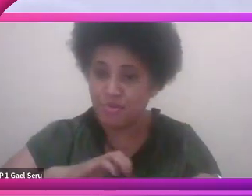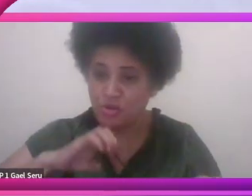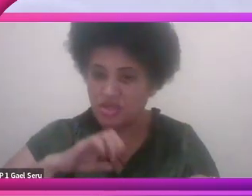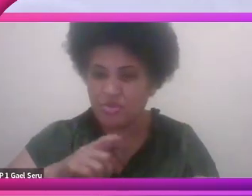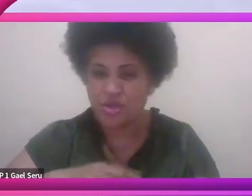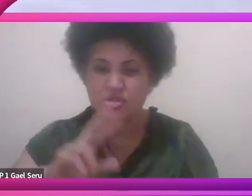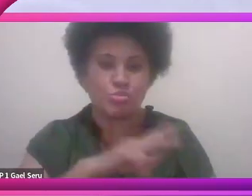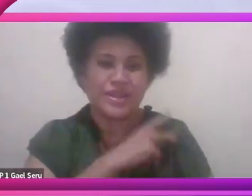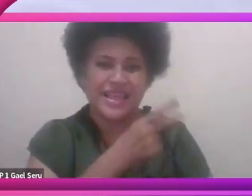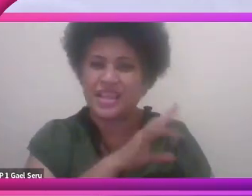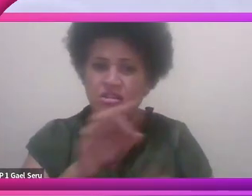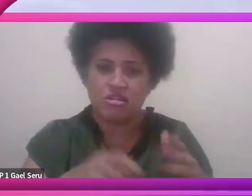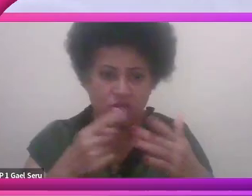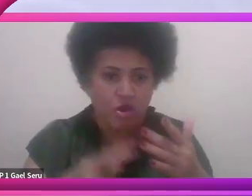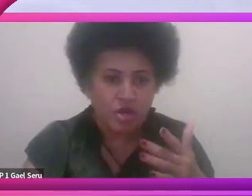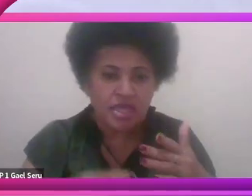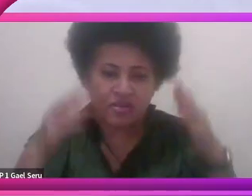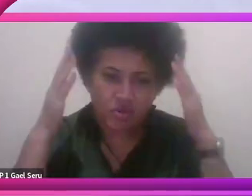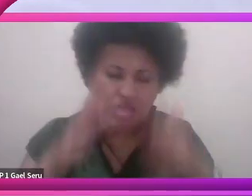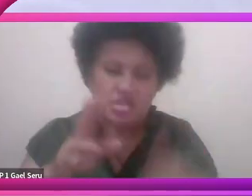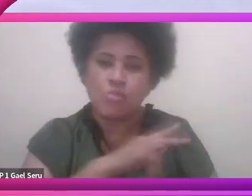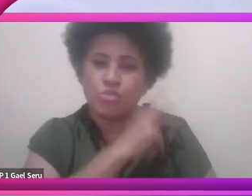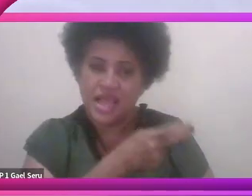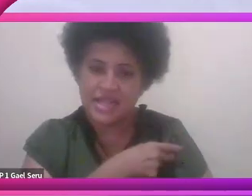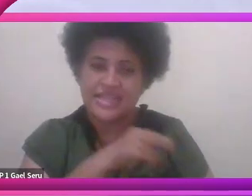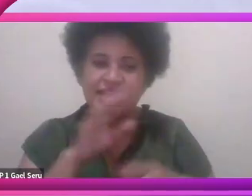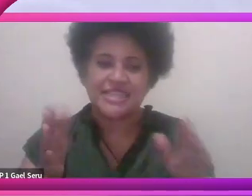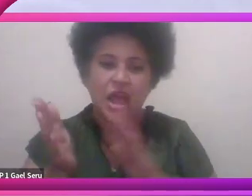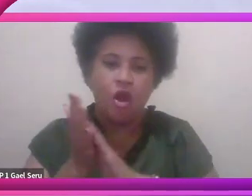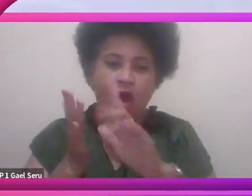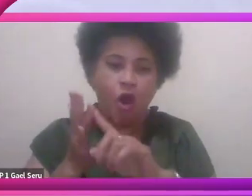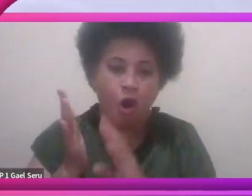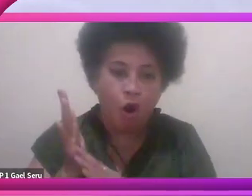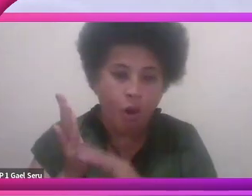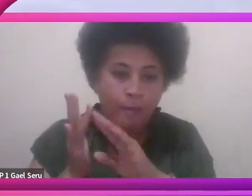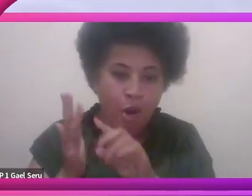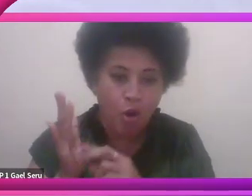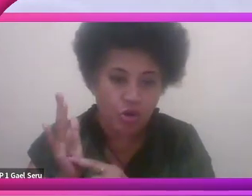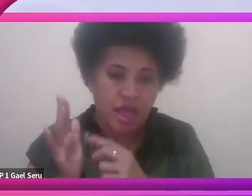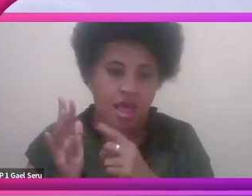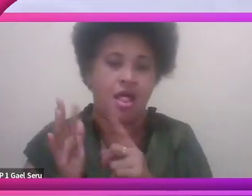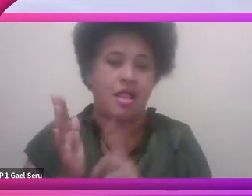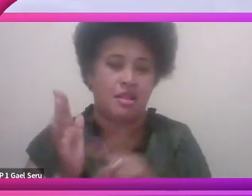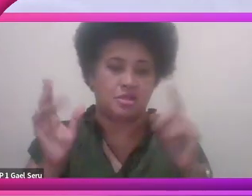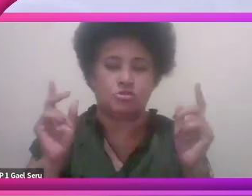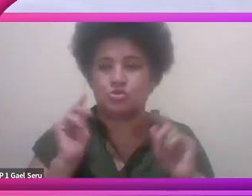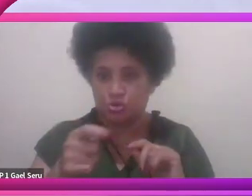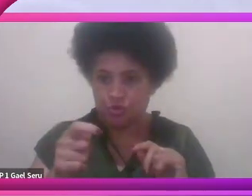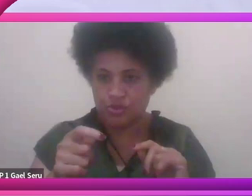involved pregnant, it's also involved the hormonal change, the hormonal change and things like that, and also trigger